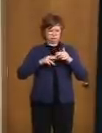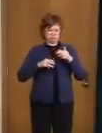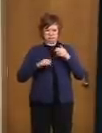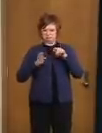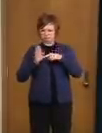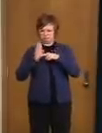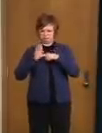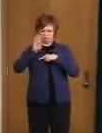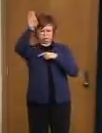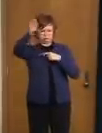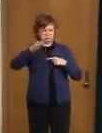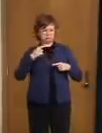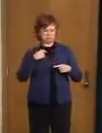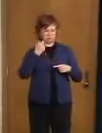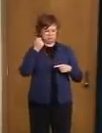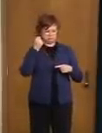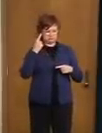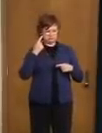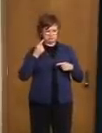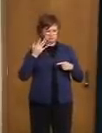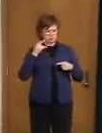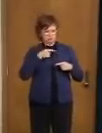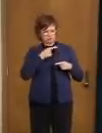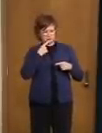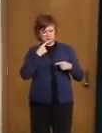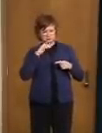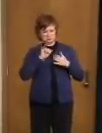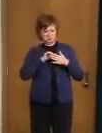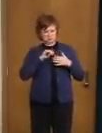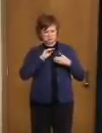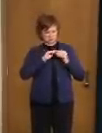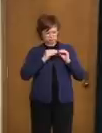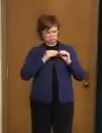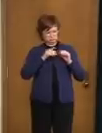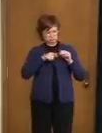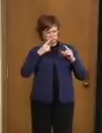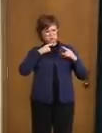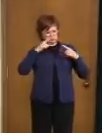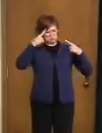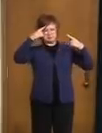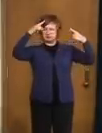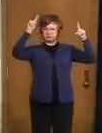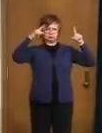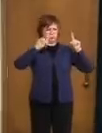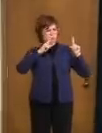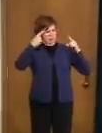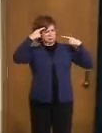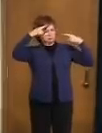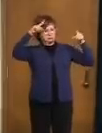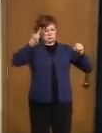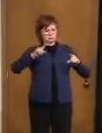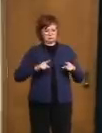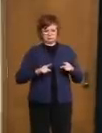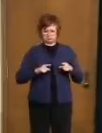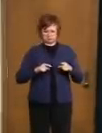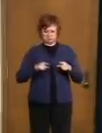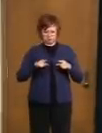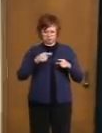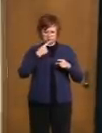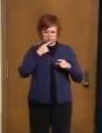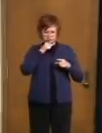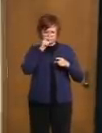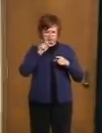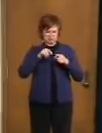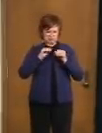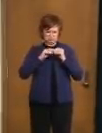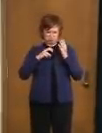you're suggesting that things are actually working and that we don't need more fines, that we don't need tougher restrictions, that